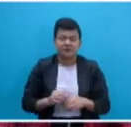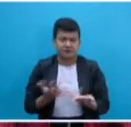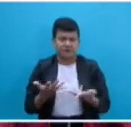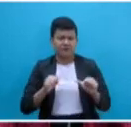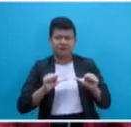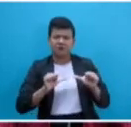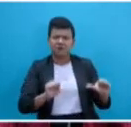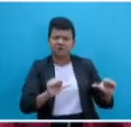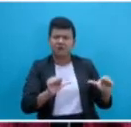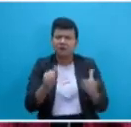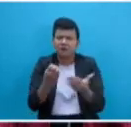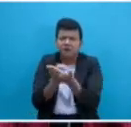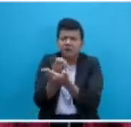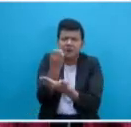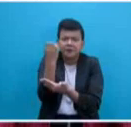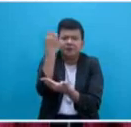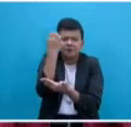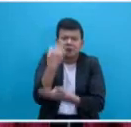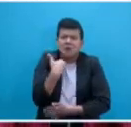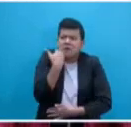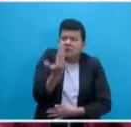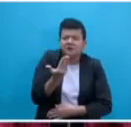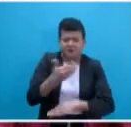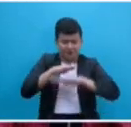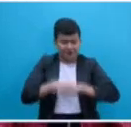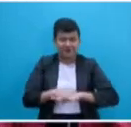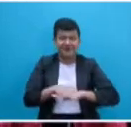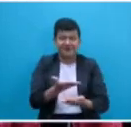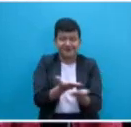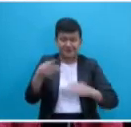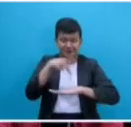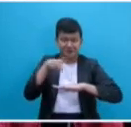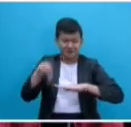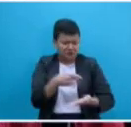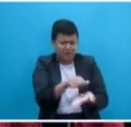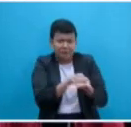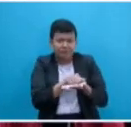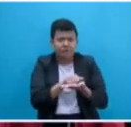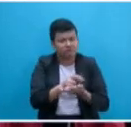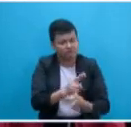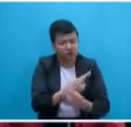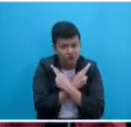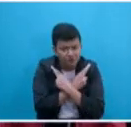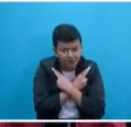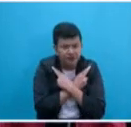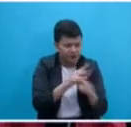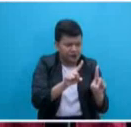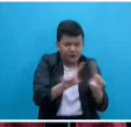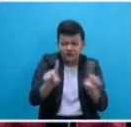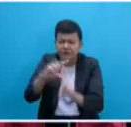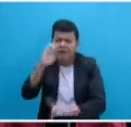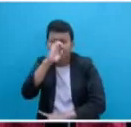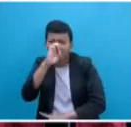economy, and allocated seats in Parliament to preserve the nation's respect for ethnic groups' roles in the history of